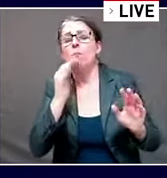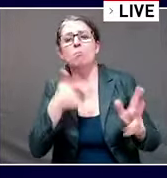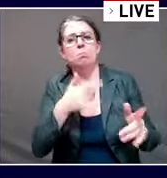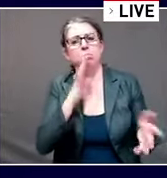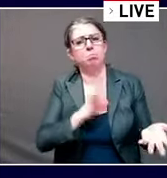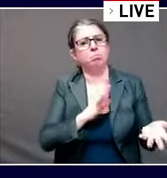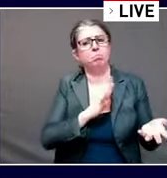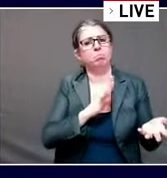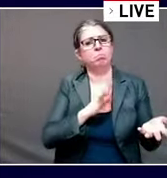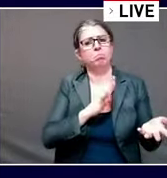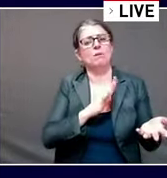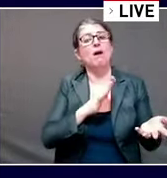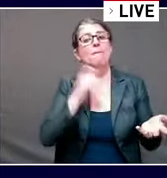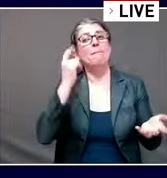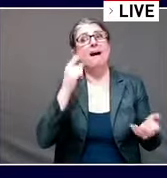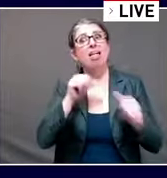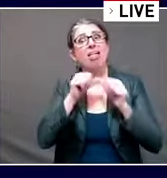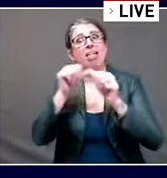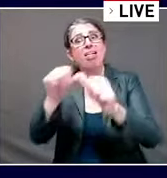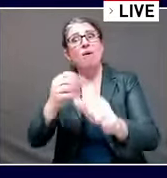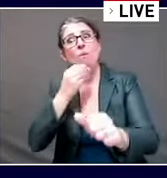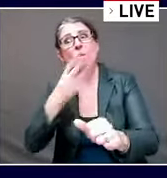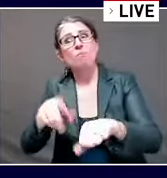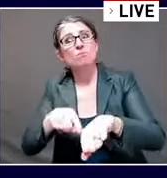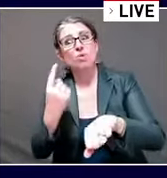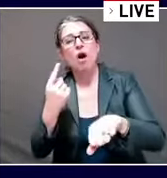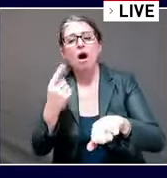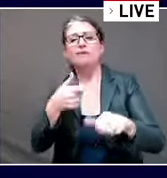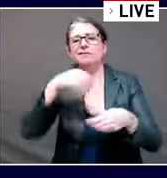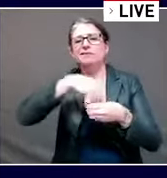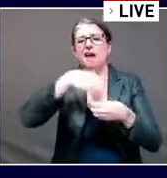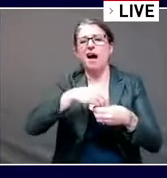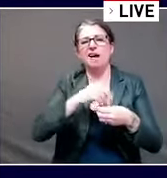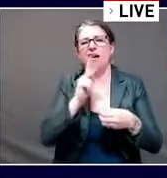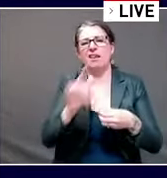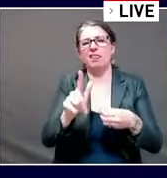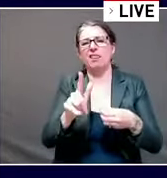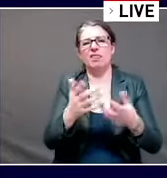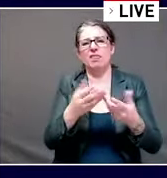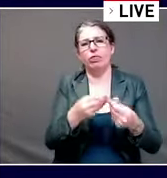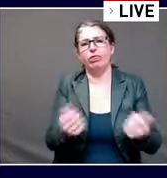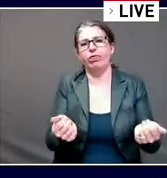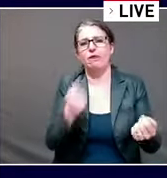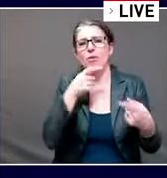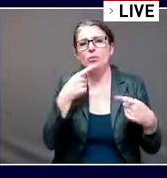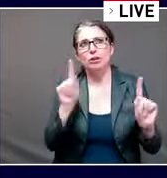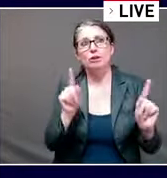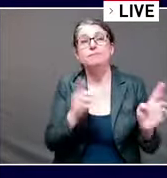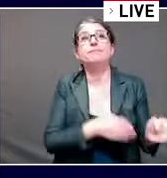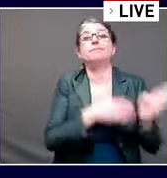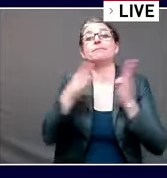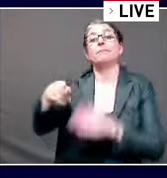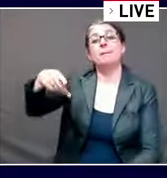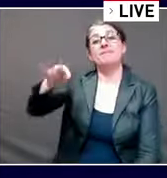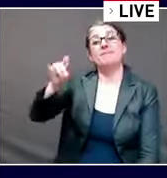same degree of parallel ultra cold freezers as we will for the Pfizer vaccine. Those freezers have become hot commodities.